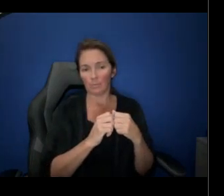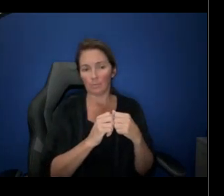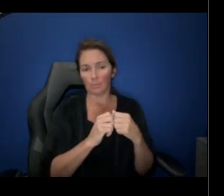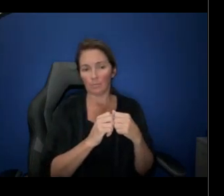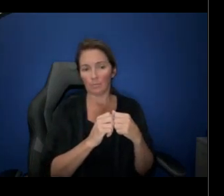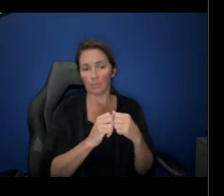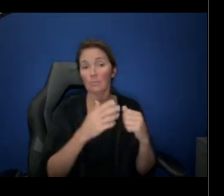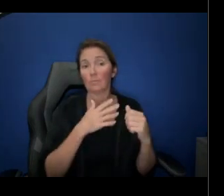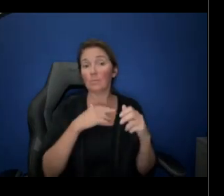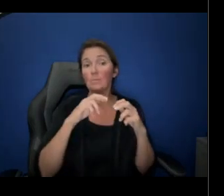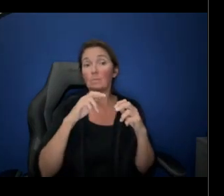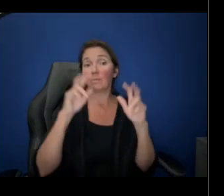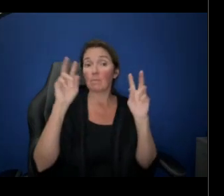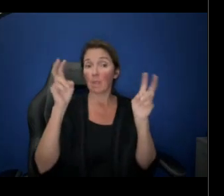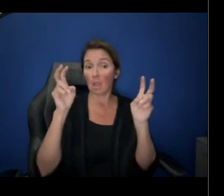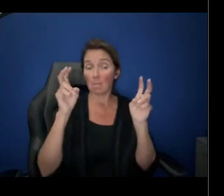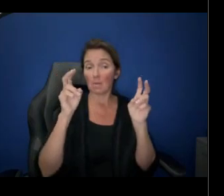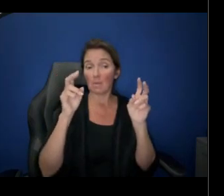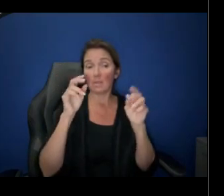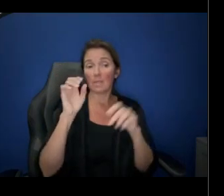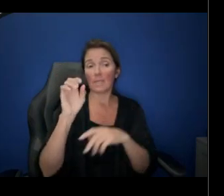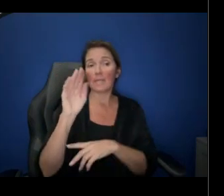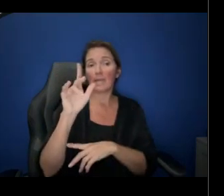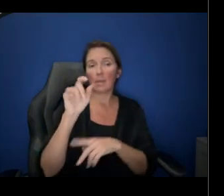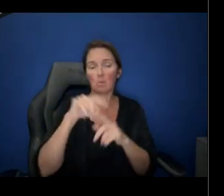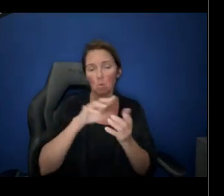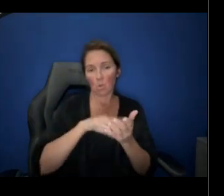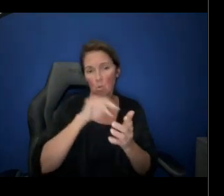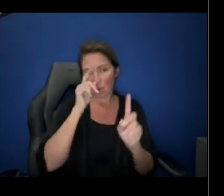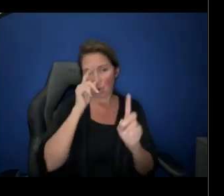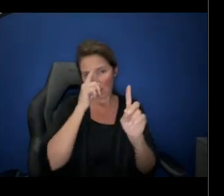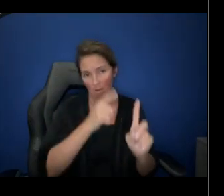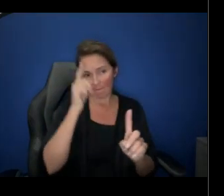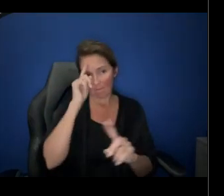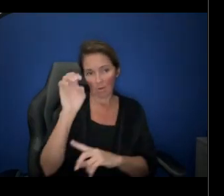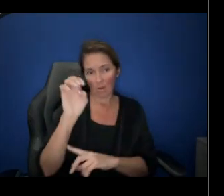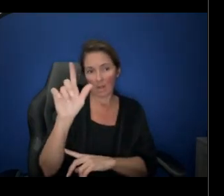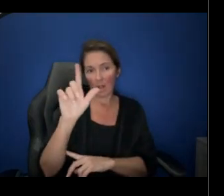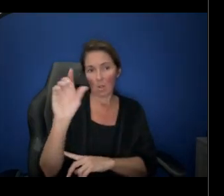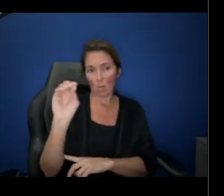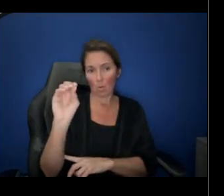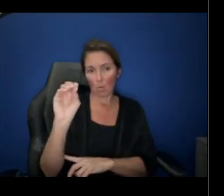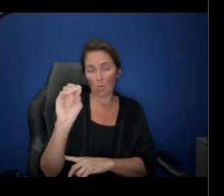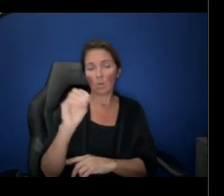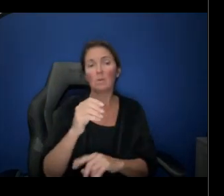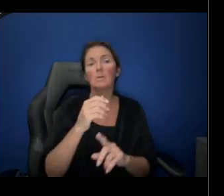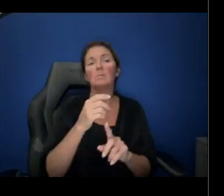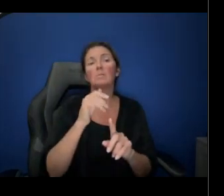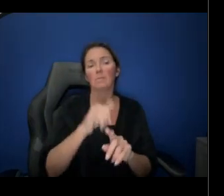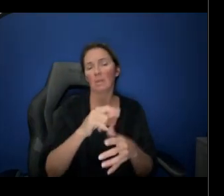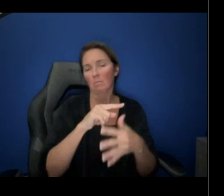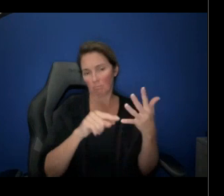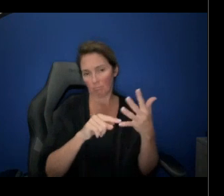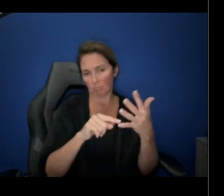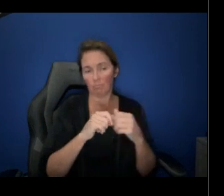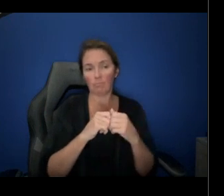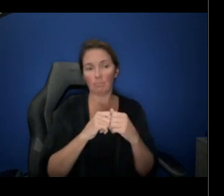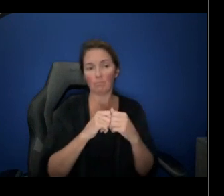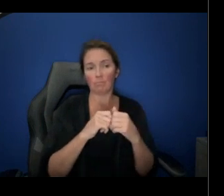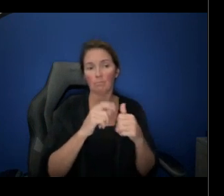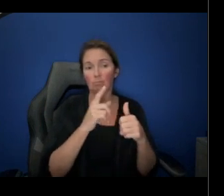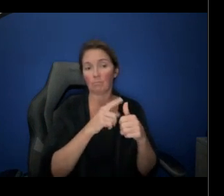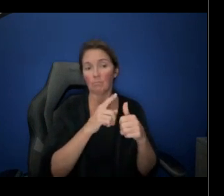Our topics in enabling learning objectives, or ELOs, are as follows.